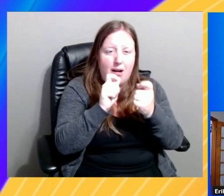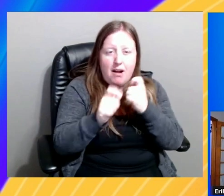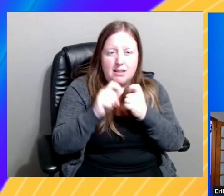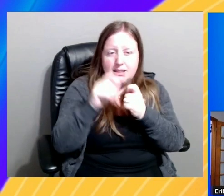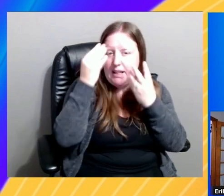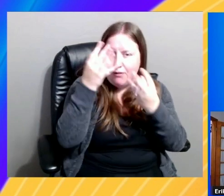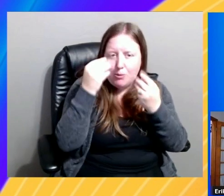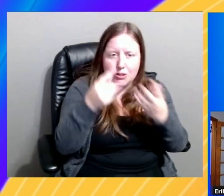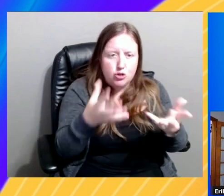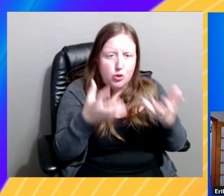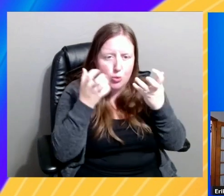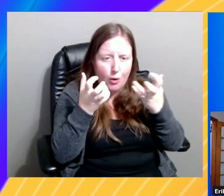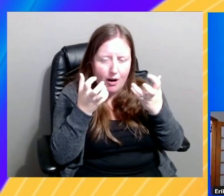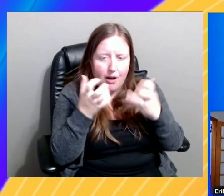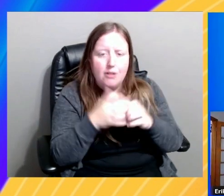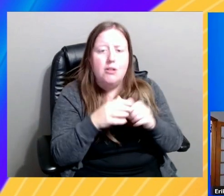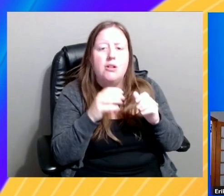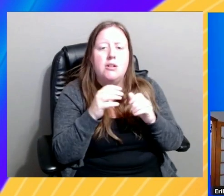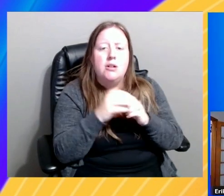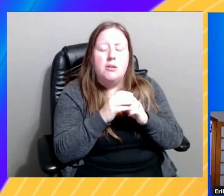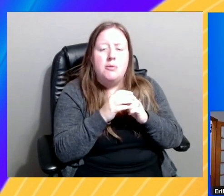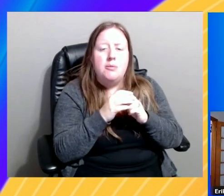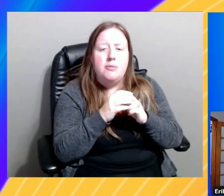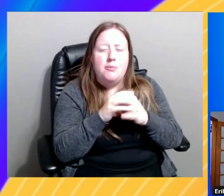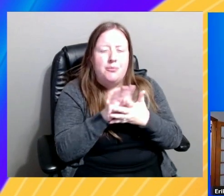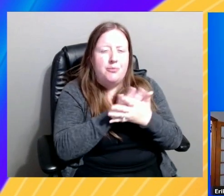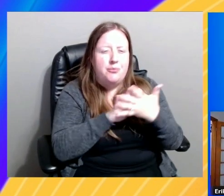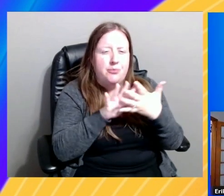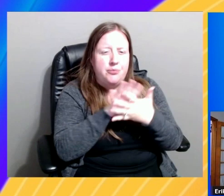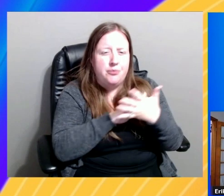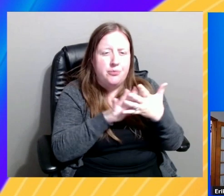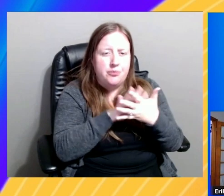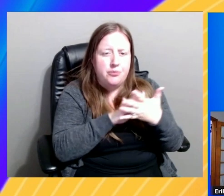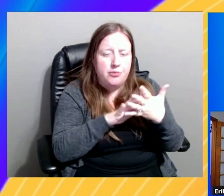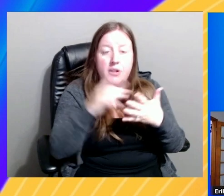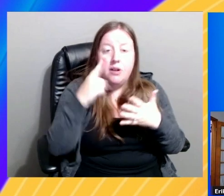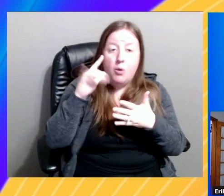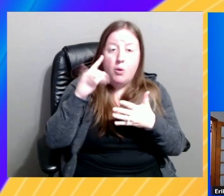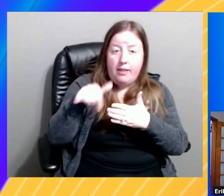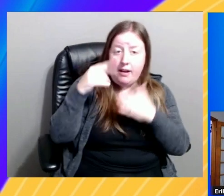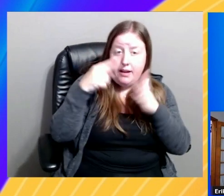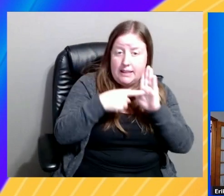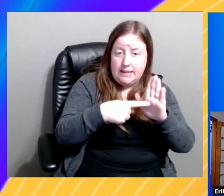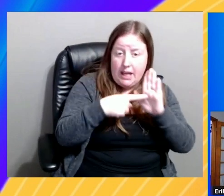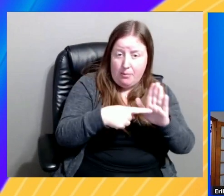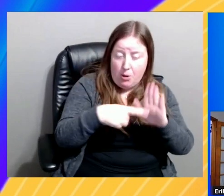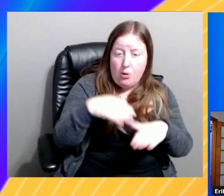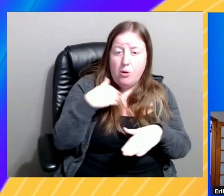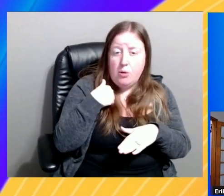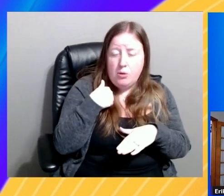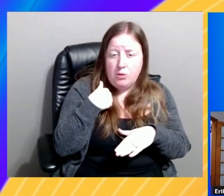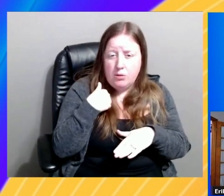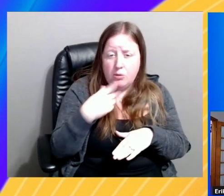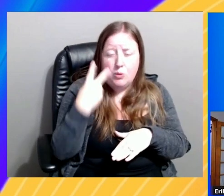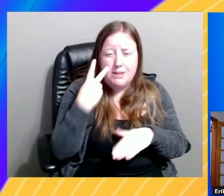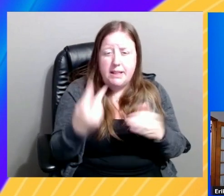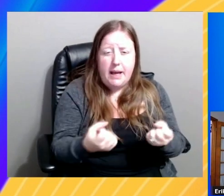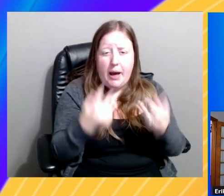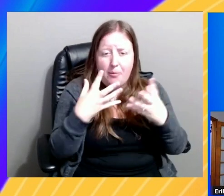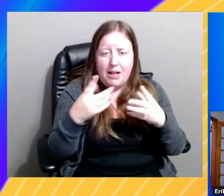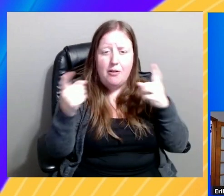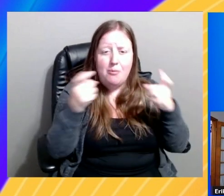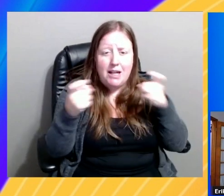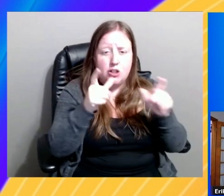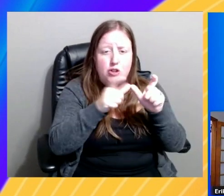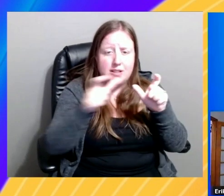would be able to populate within here. In this case, some example widgets are, of course, how many of my managed instances are